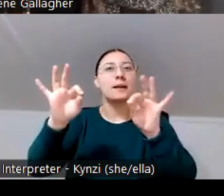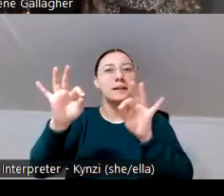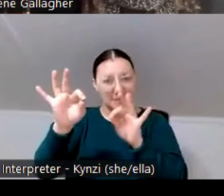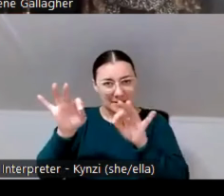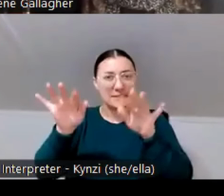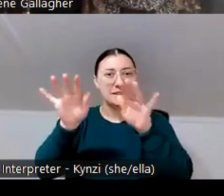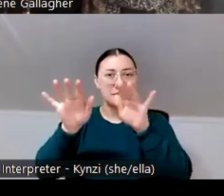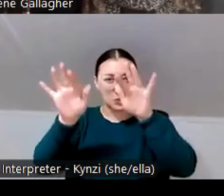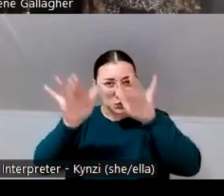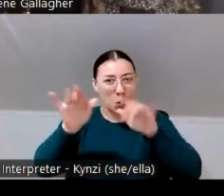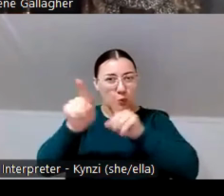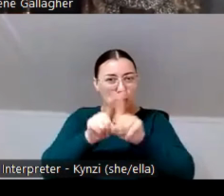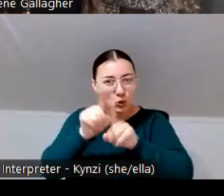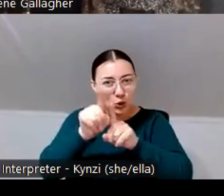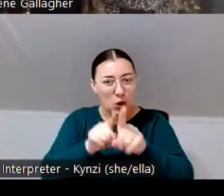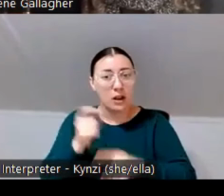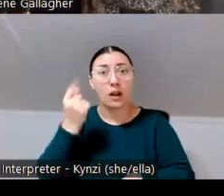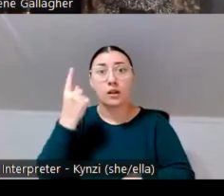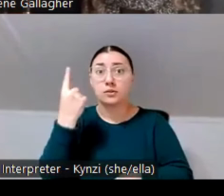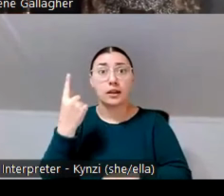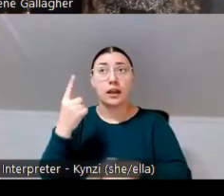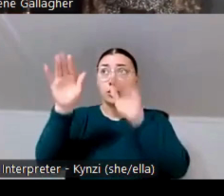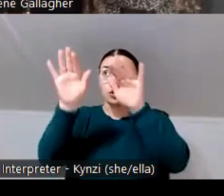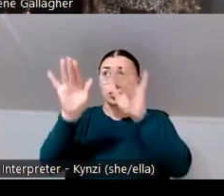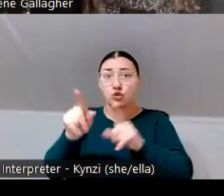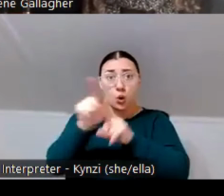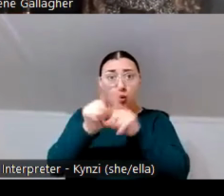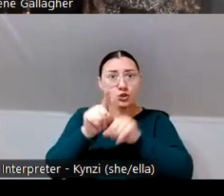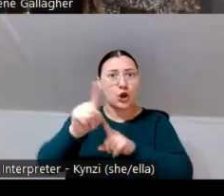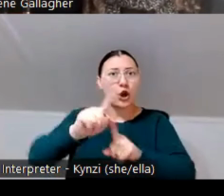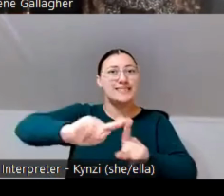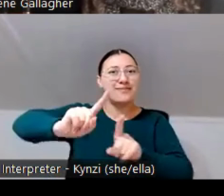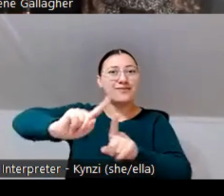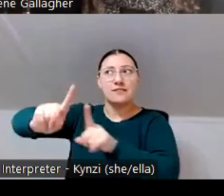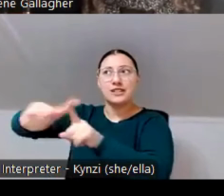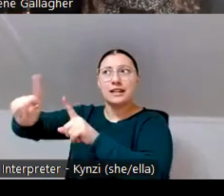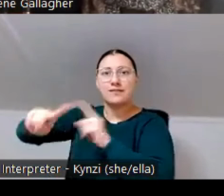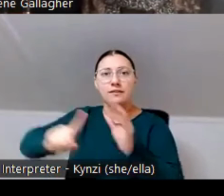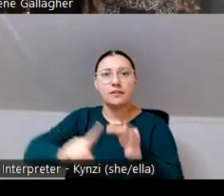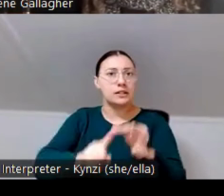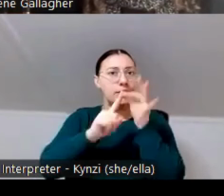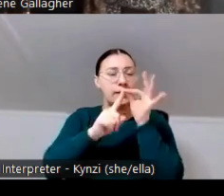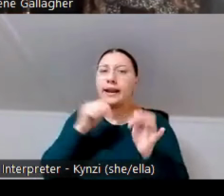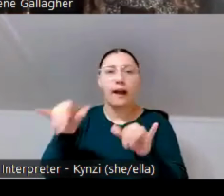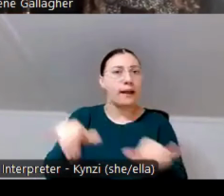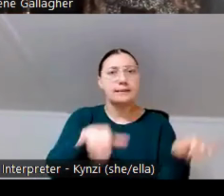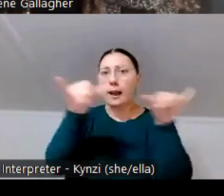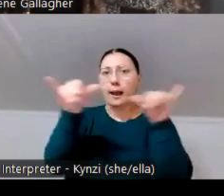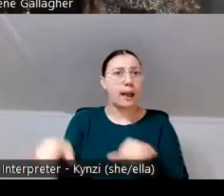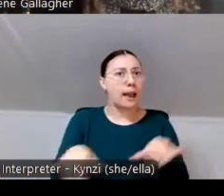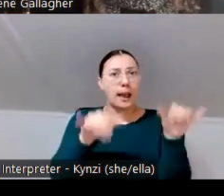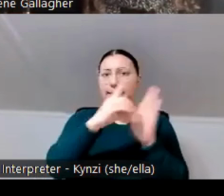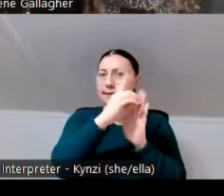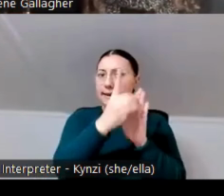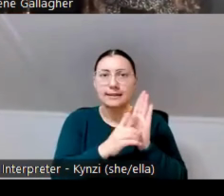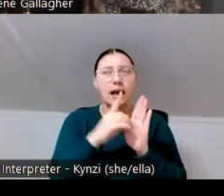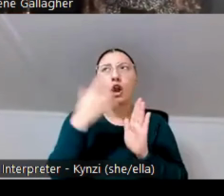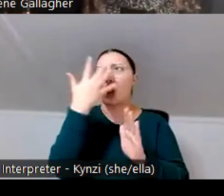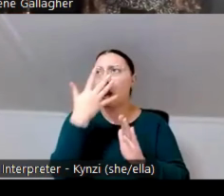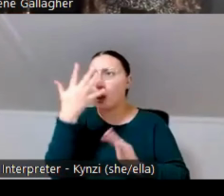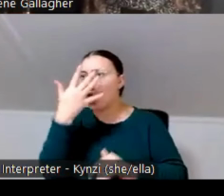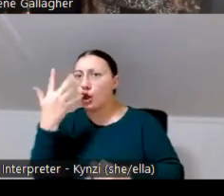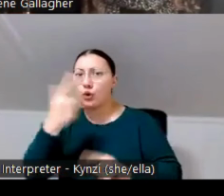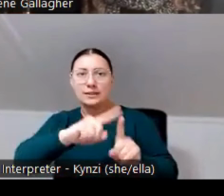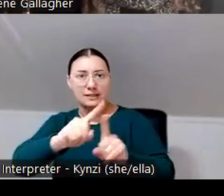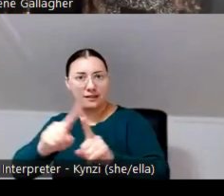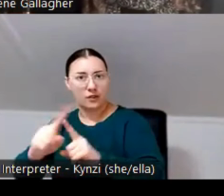be pointy or more rounded. They all look different. If you have a small amount of